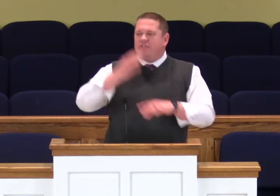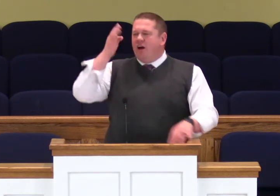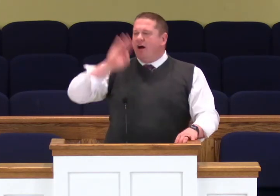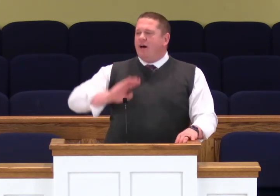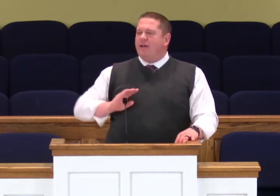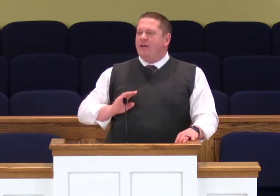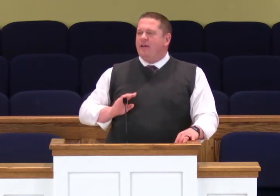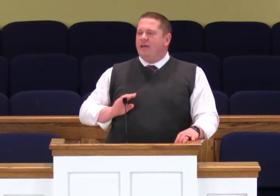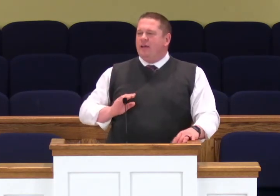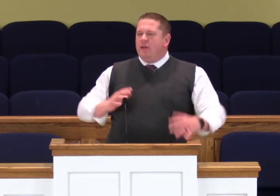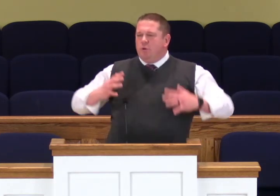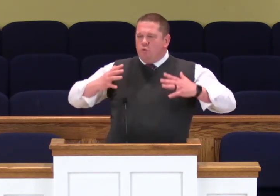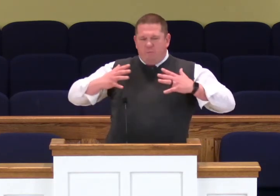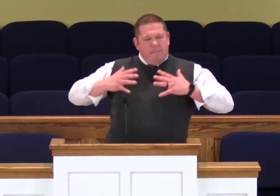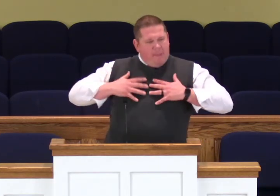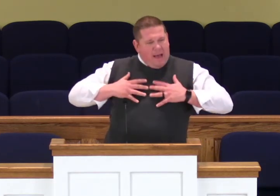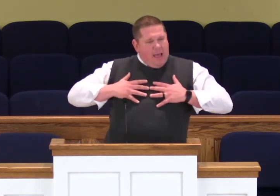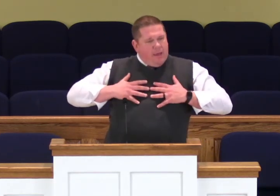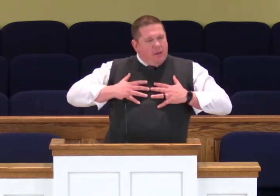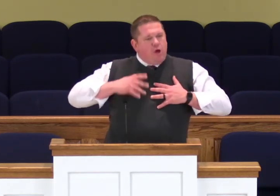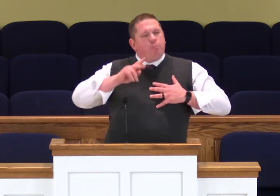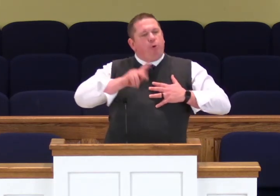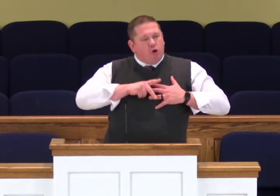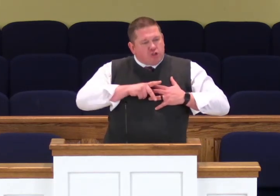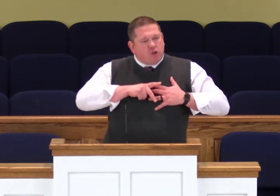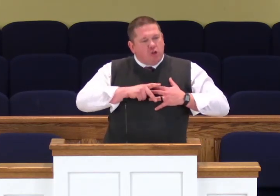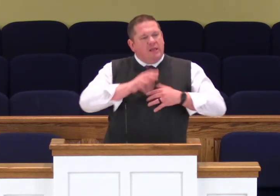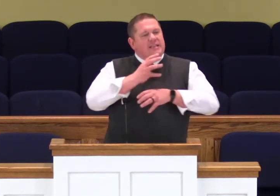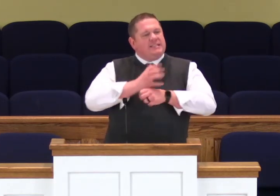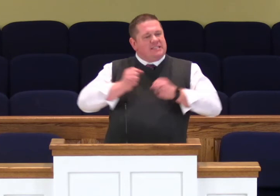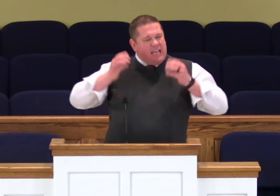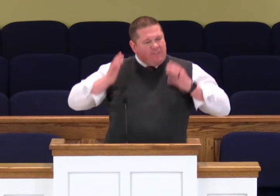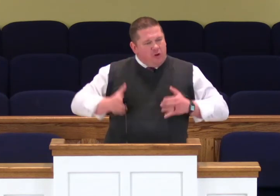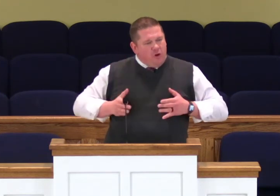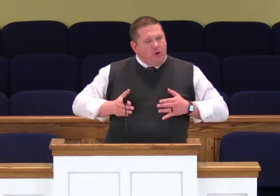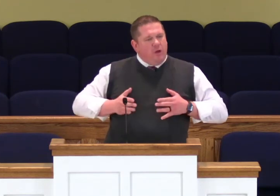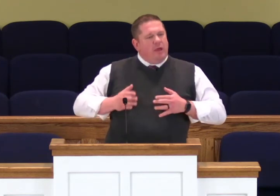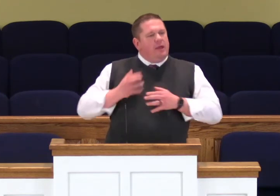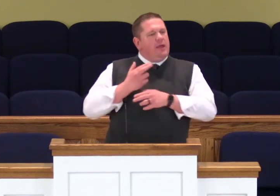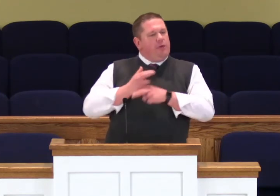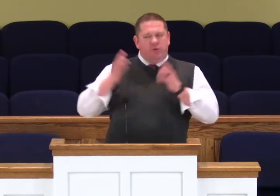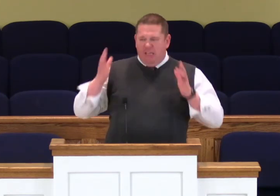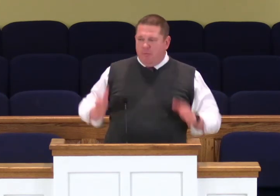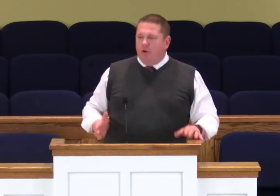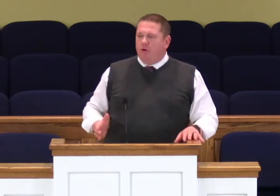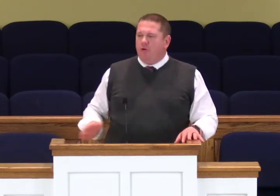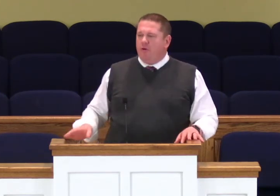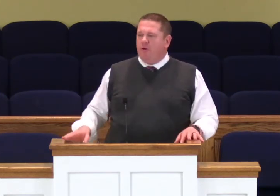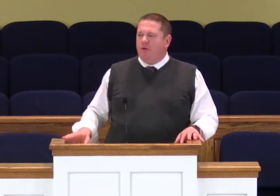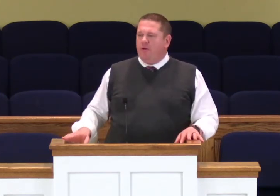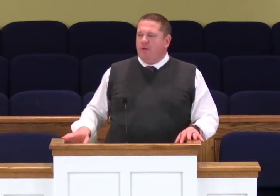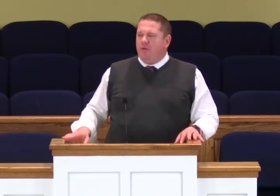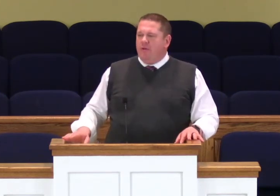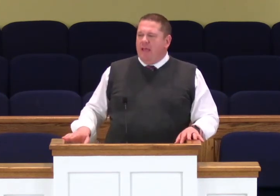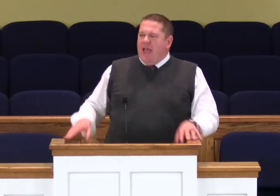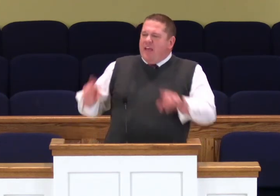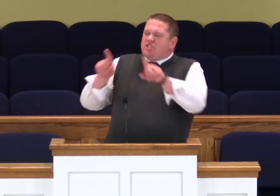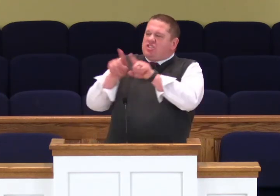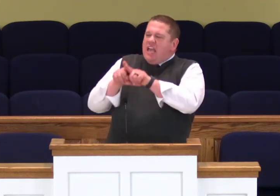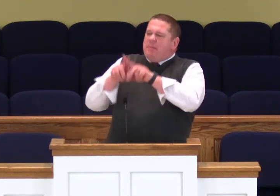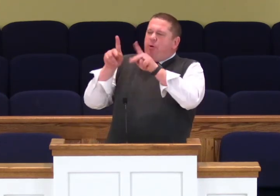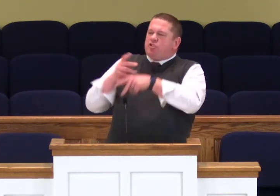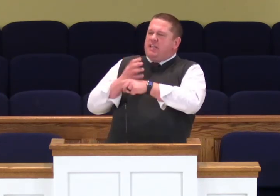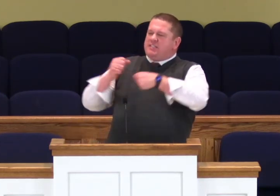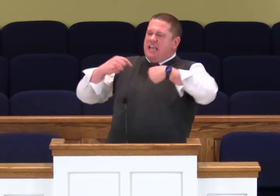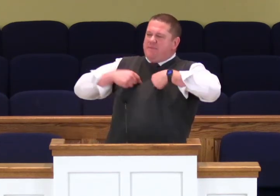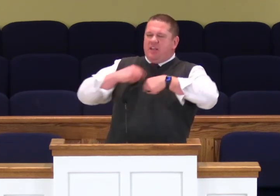Son of God, would be my personal Savior and Redeemer. And that